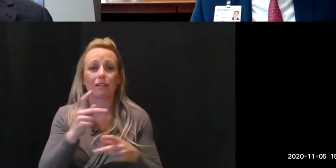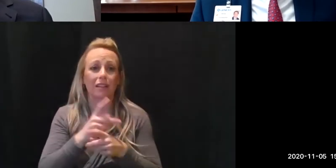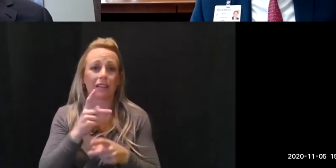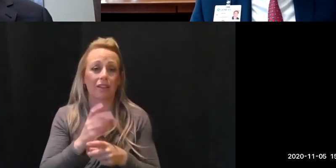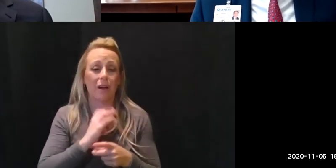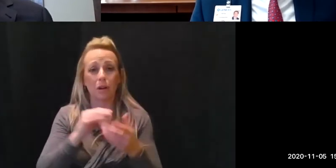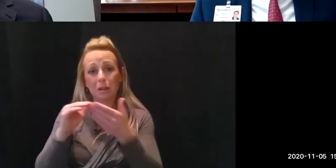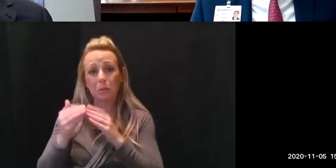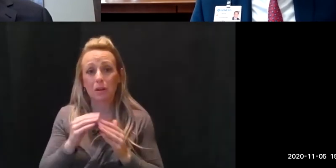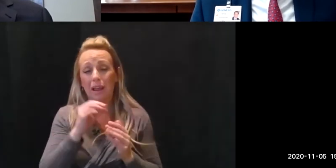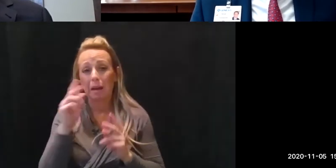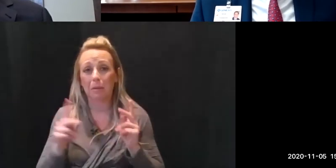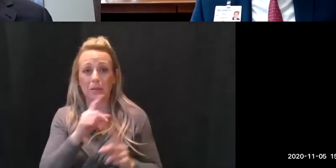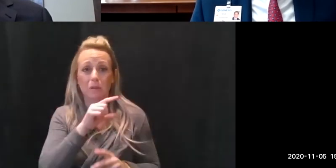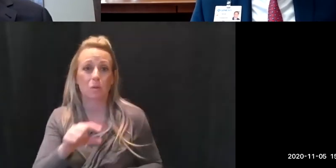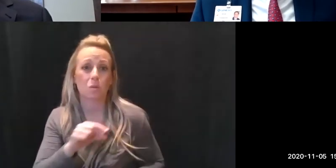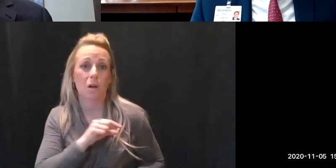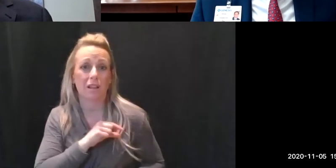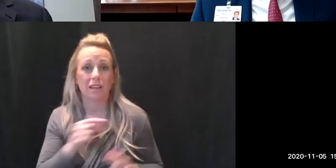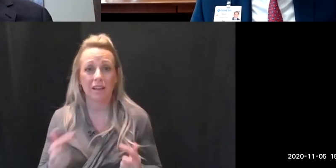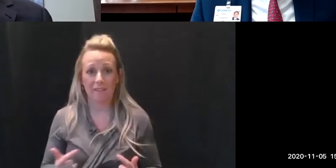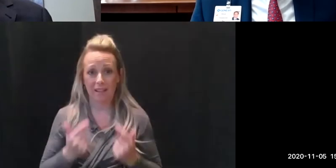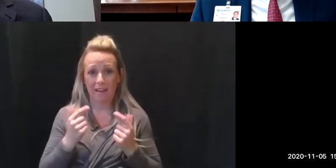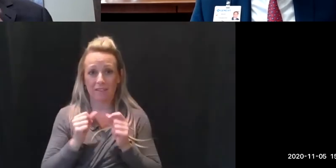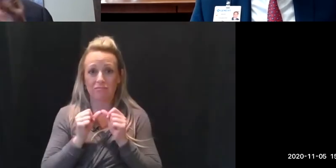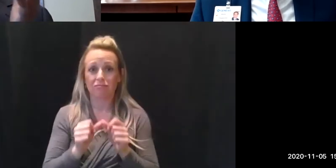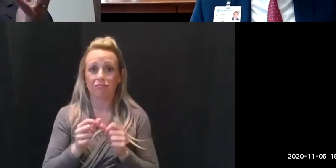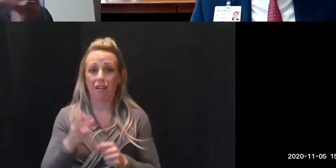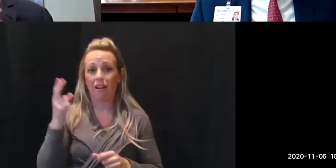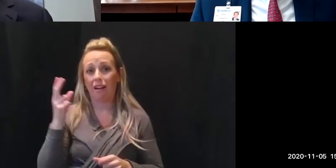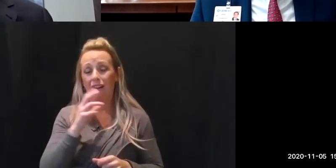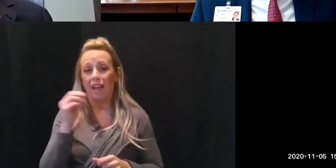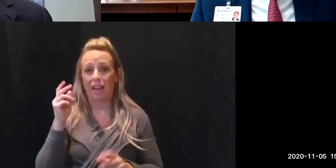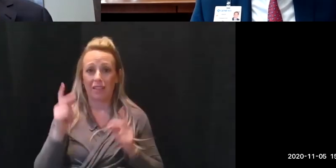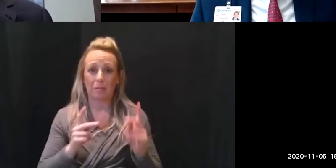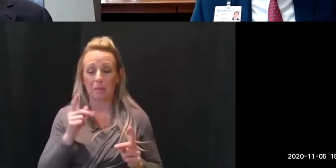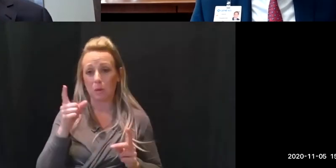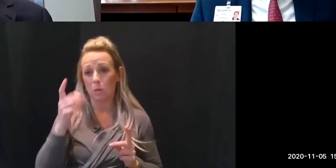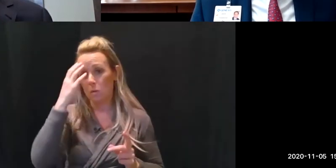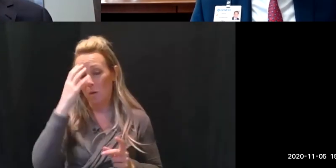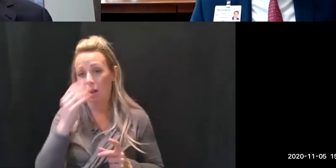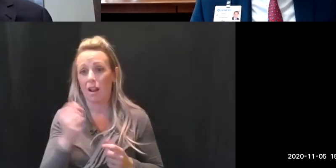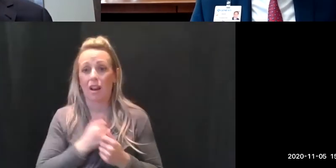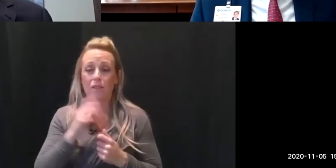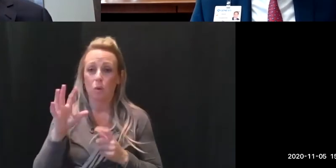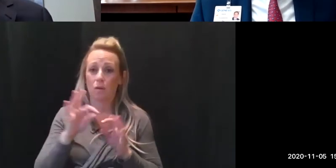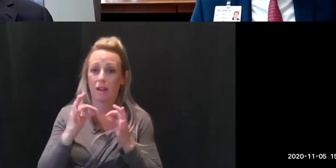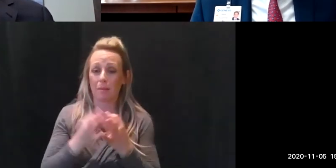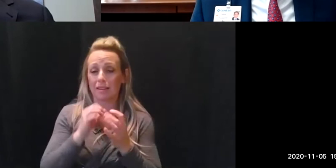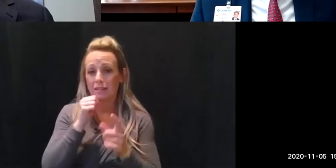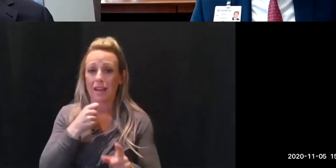that people's quality of life remains high, and that the people you know and love, your family, is not impacted by